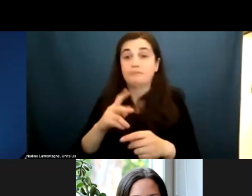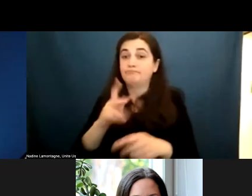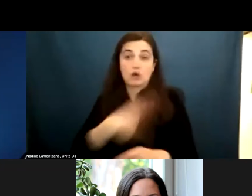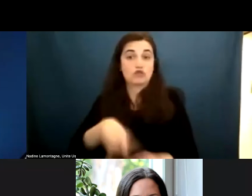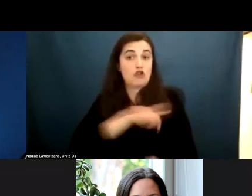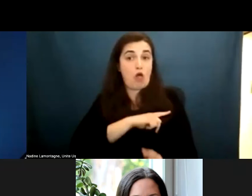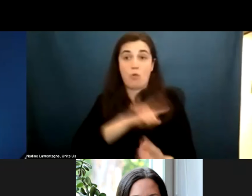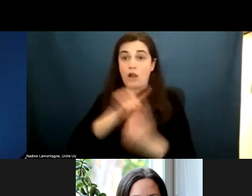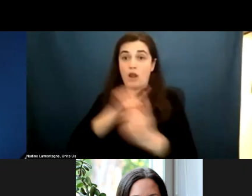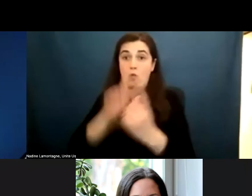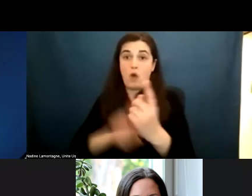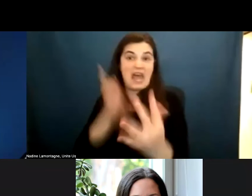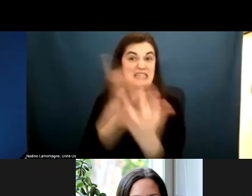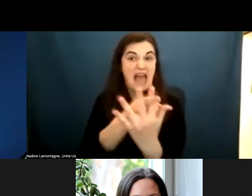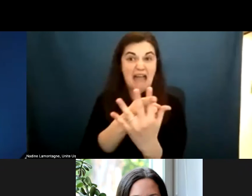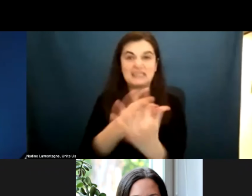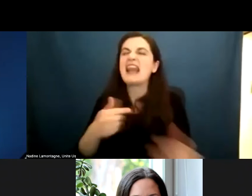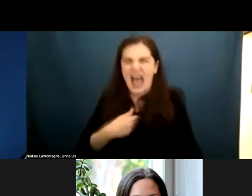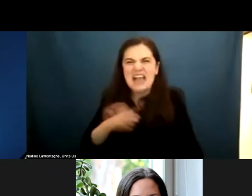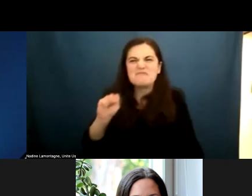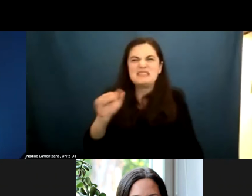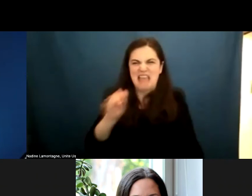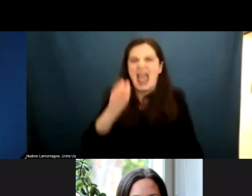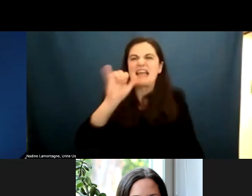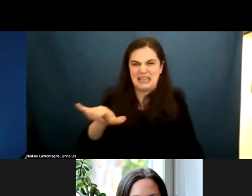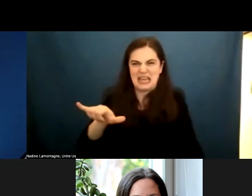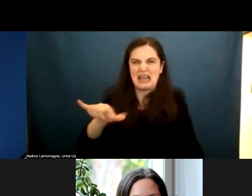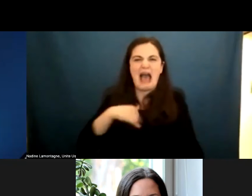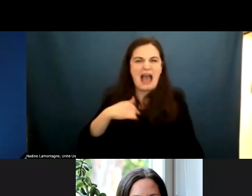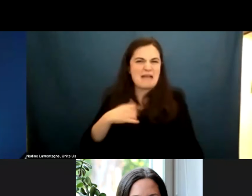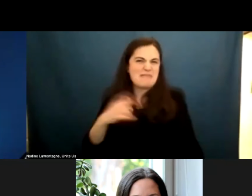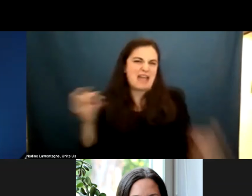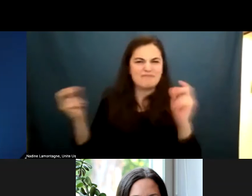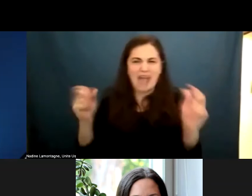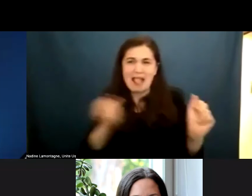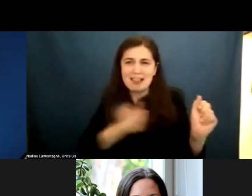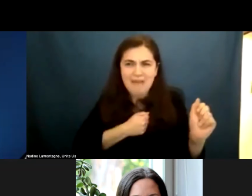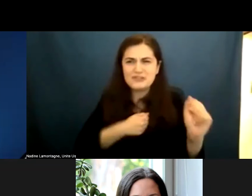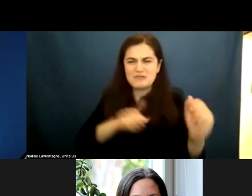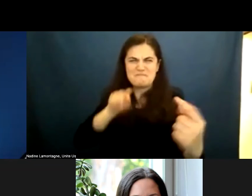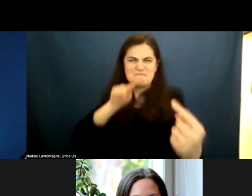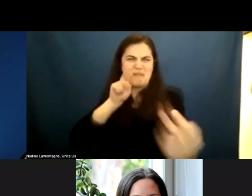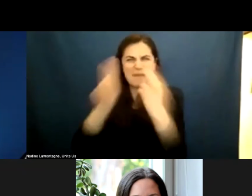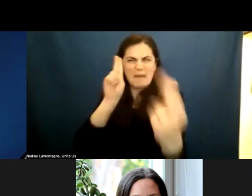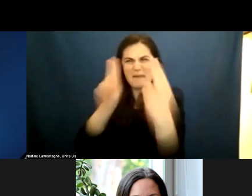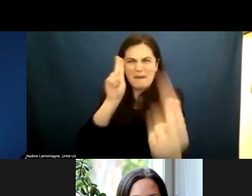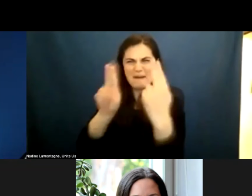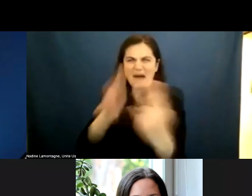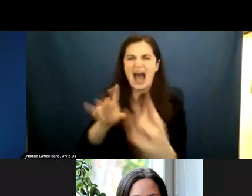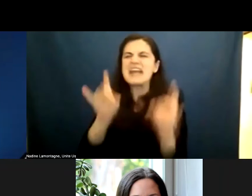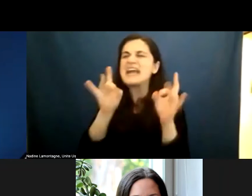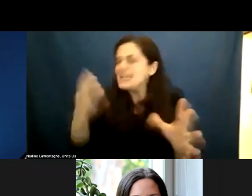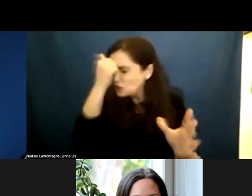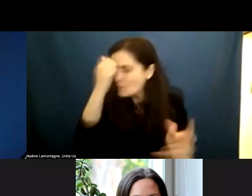I'm sassy. I'm online 24/7. I'm so sassy. I love a quick retort. I hate stupid people. I